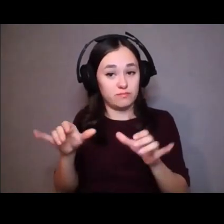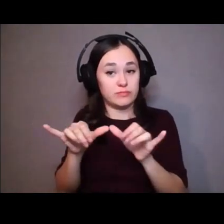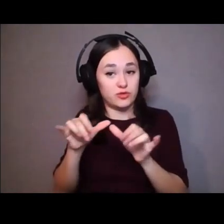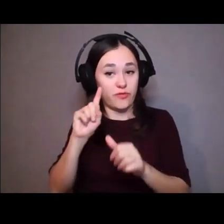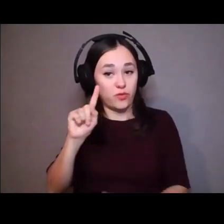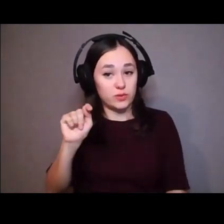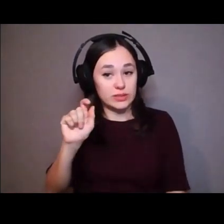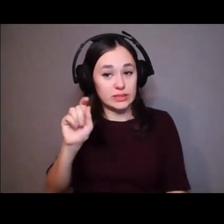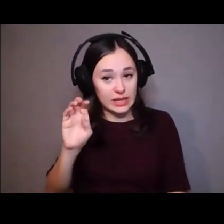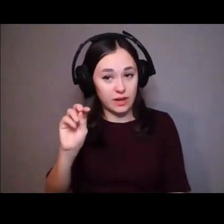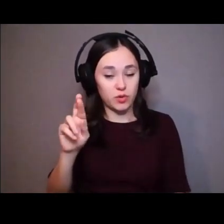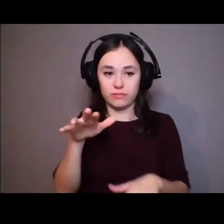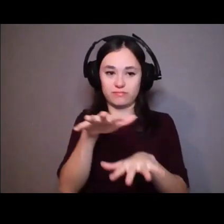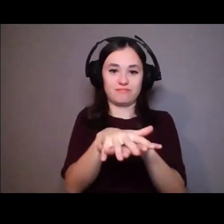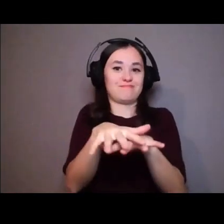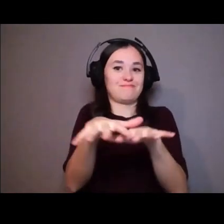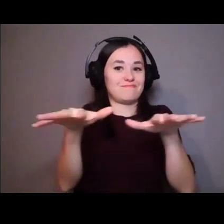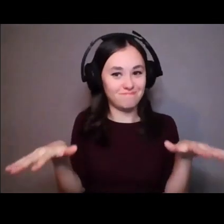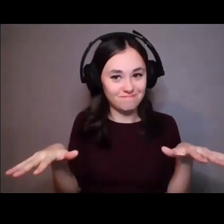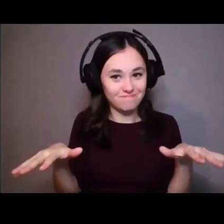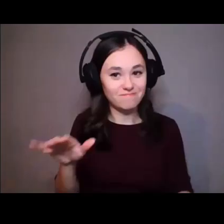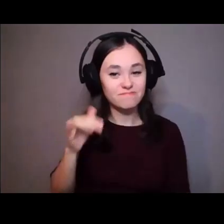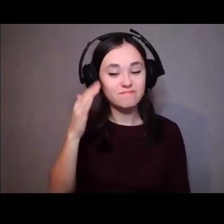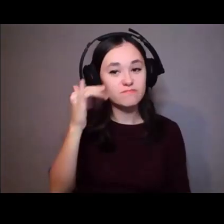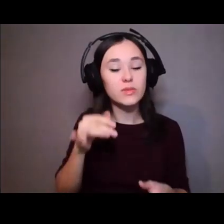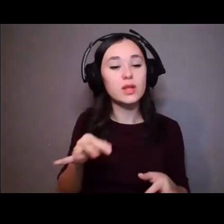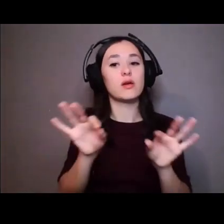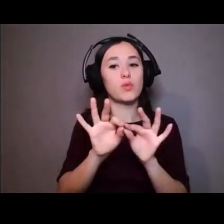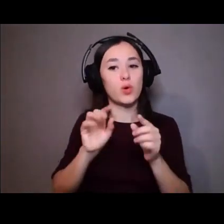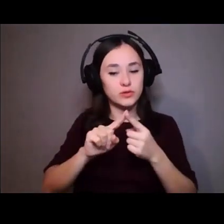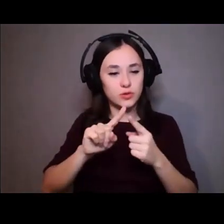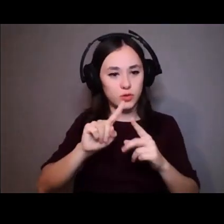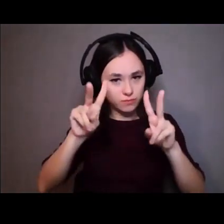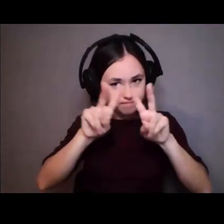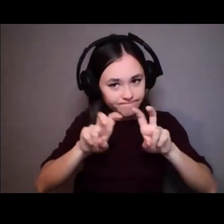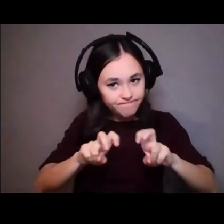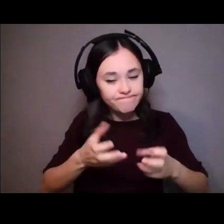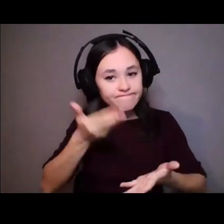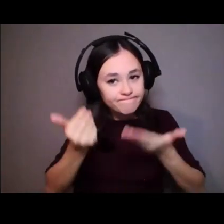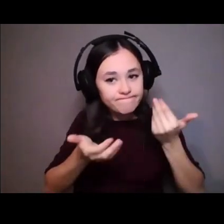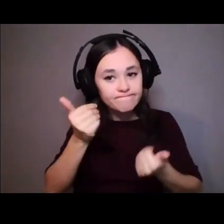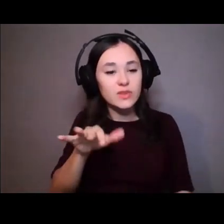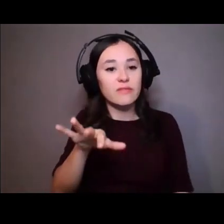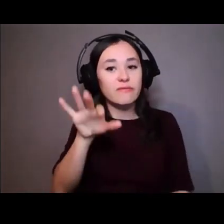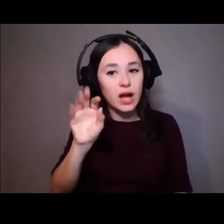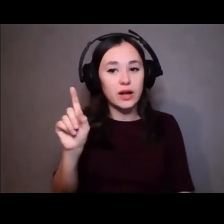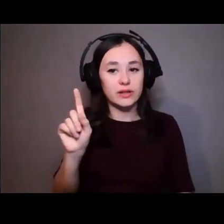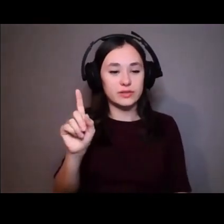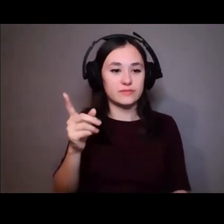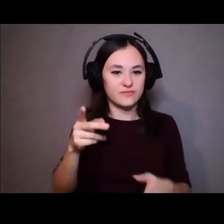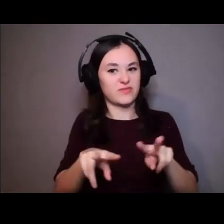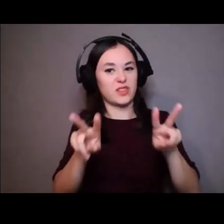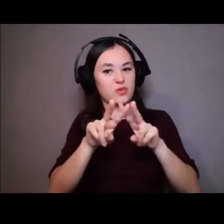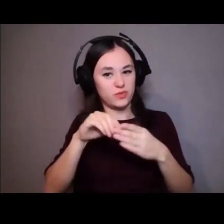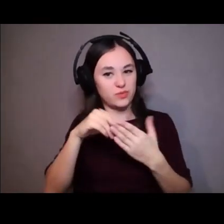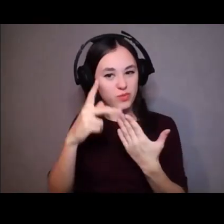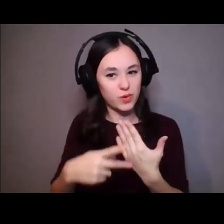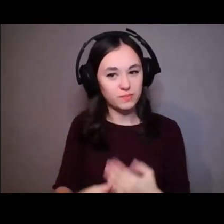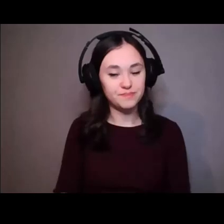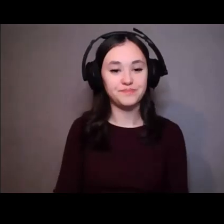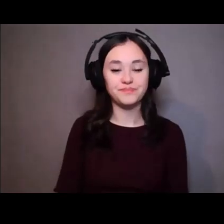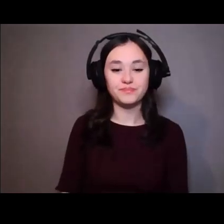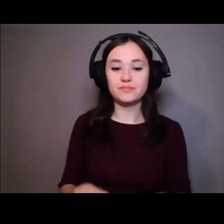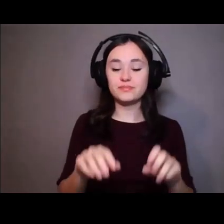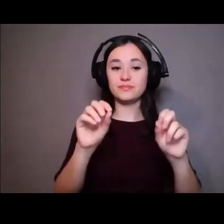another reason why it's really important to drill down into the program and look for those value opportunities. Okay, I'm going to hand it